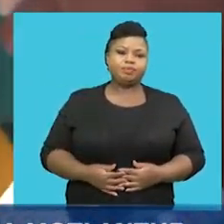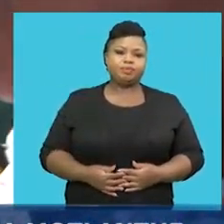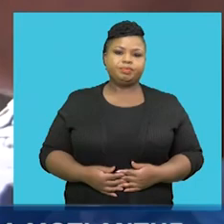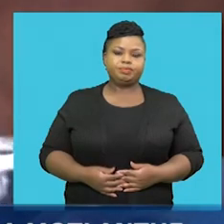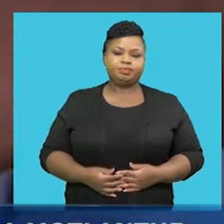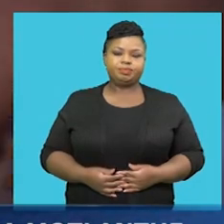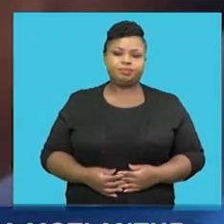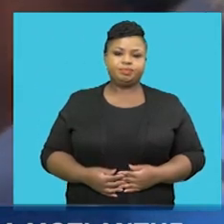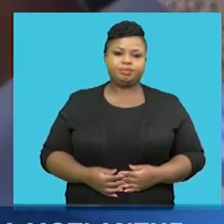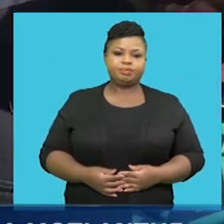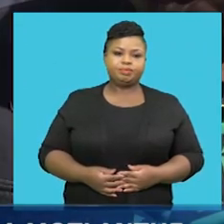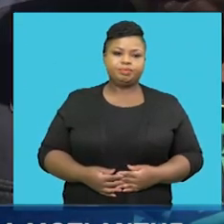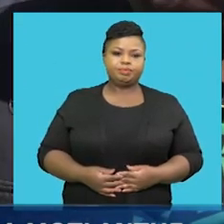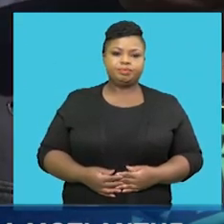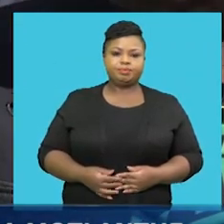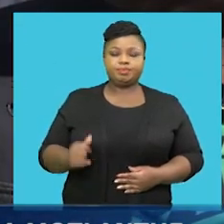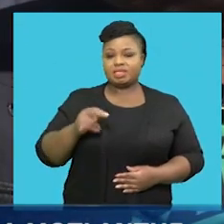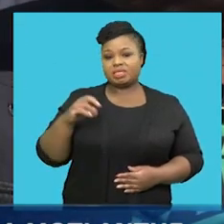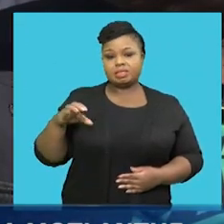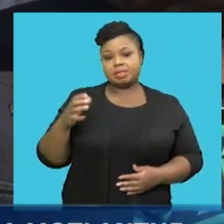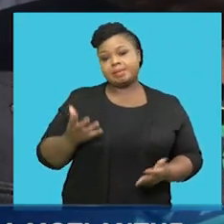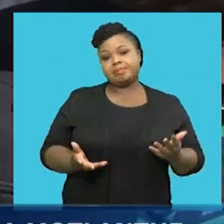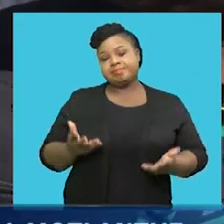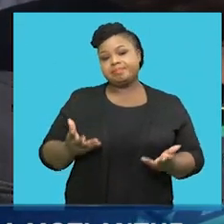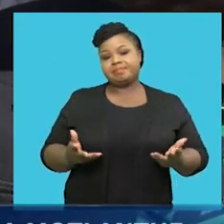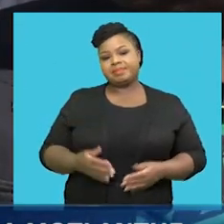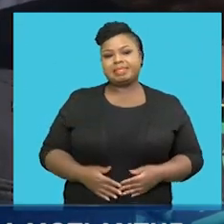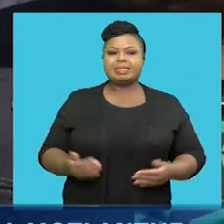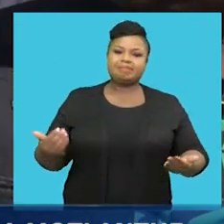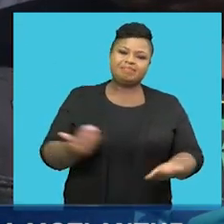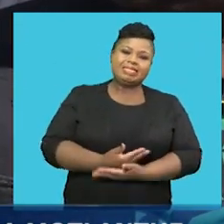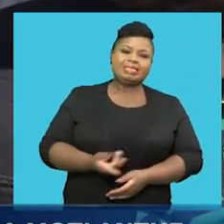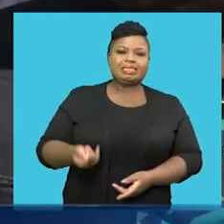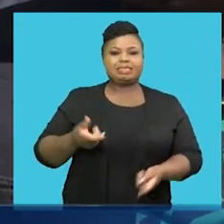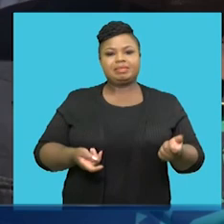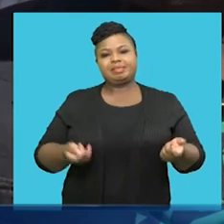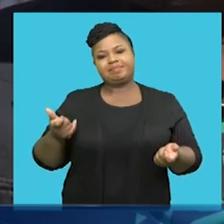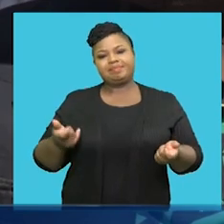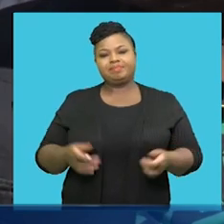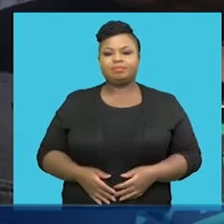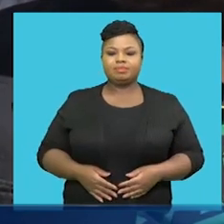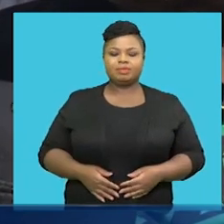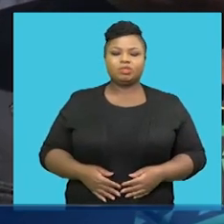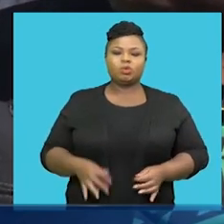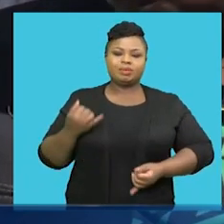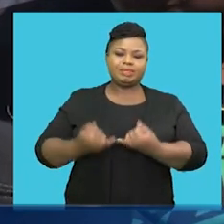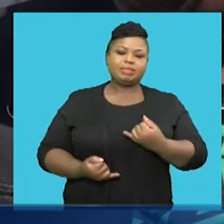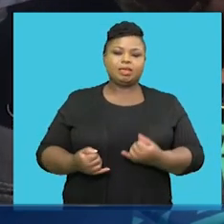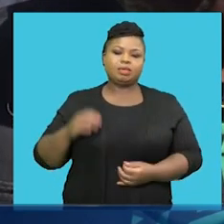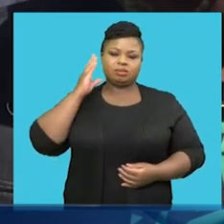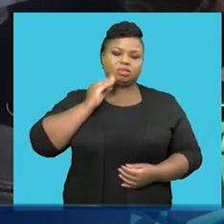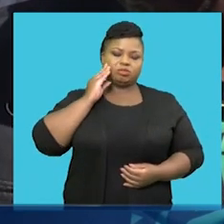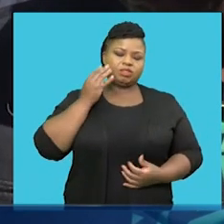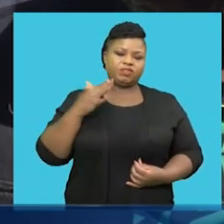minyaka uphethe. The ANC may have missed a step here and there in its years